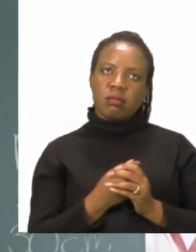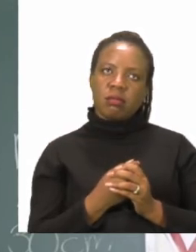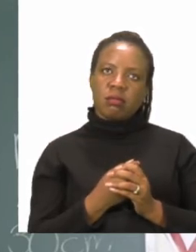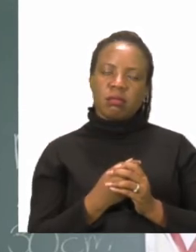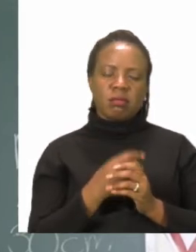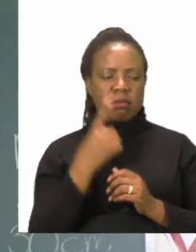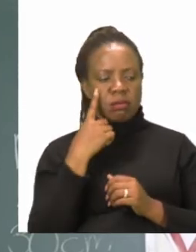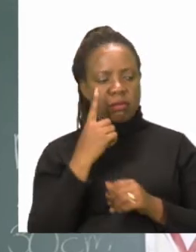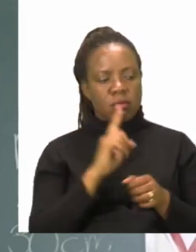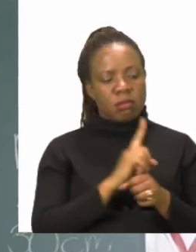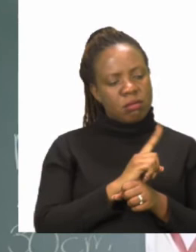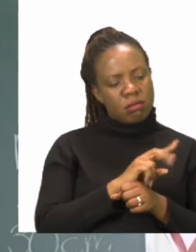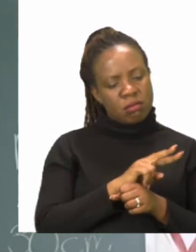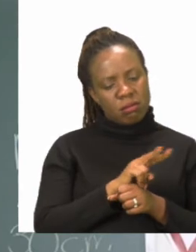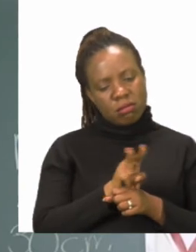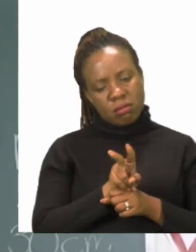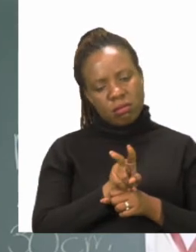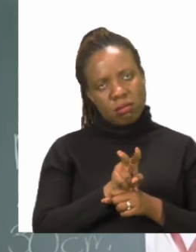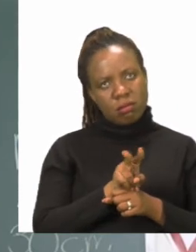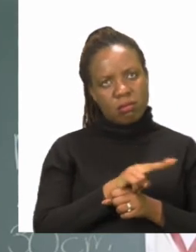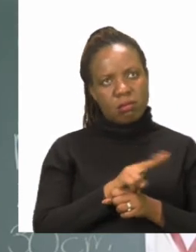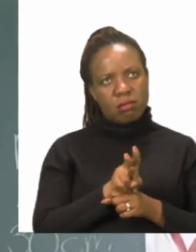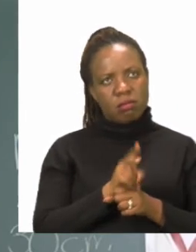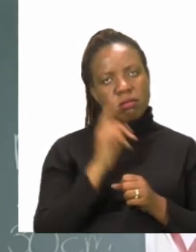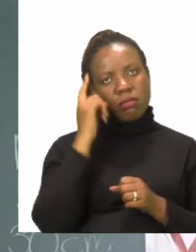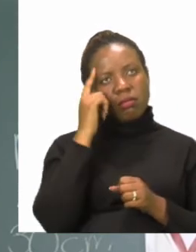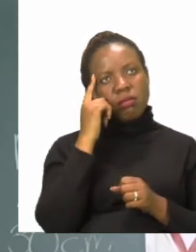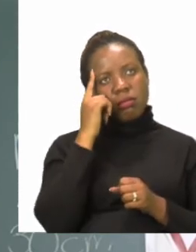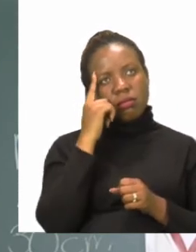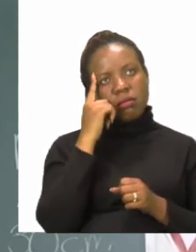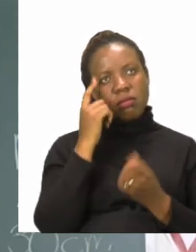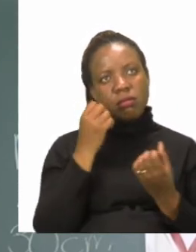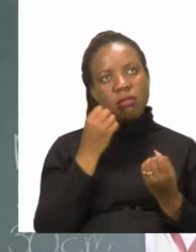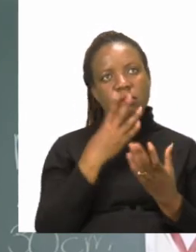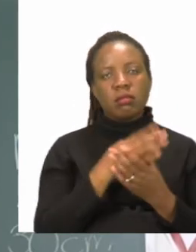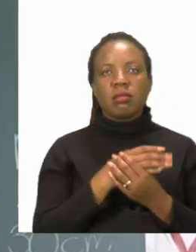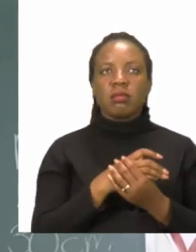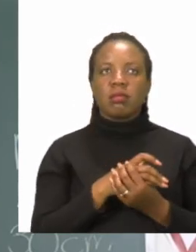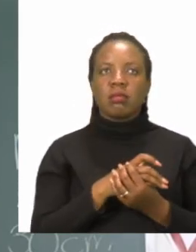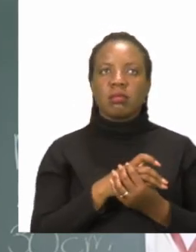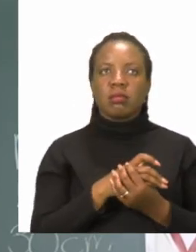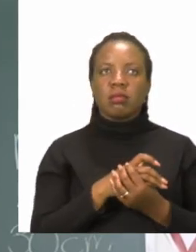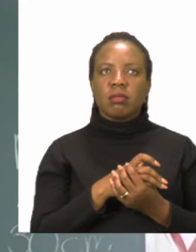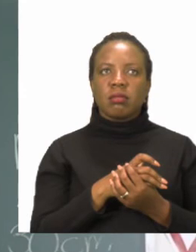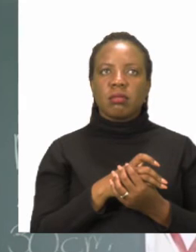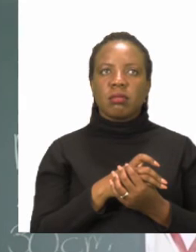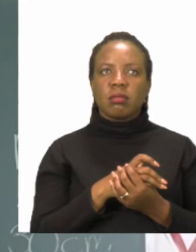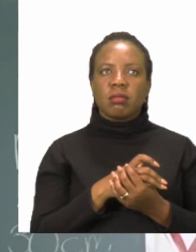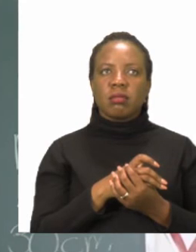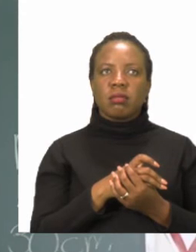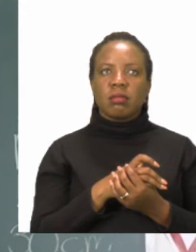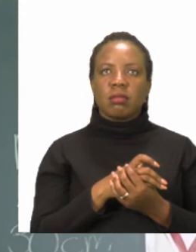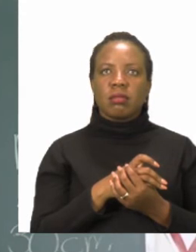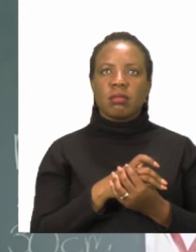measuring the length of these pot plants, what would you guess it is? That means